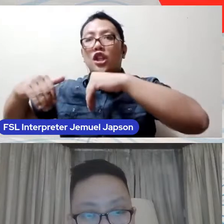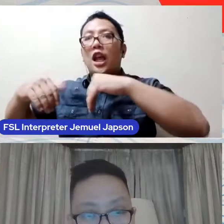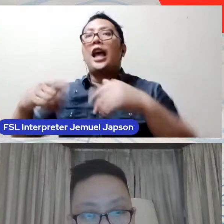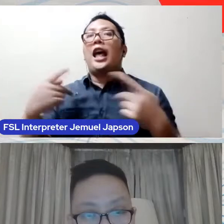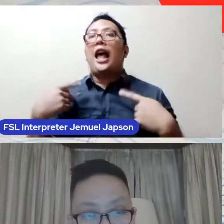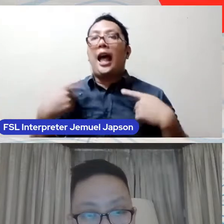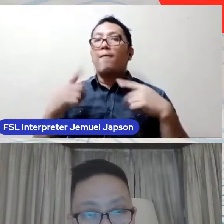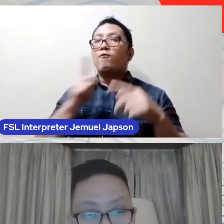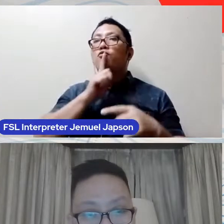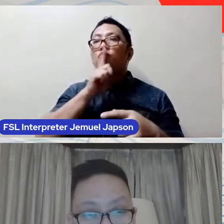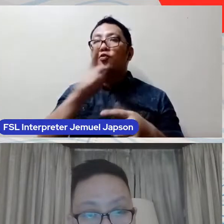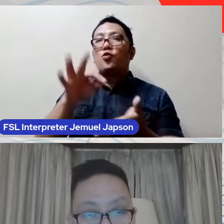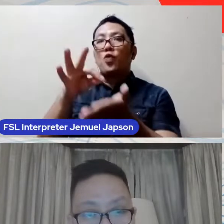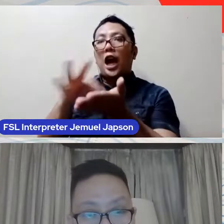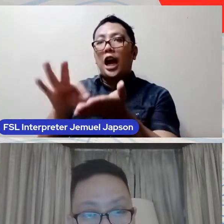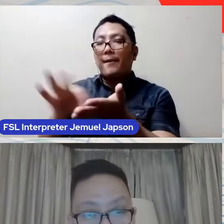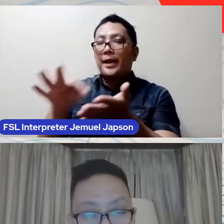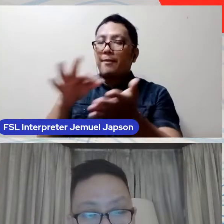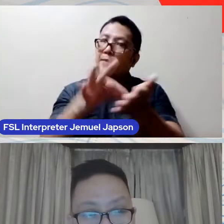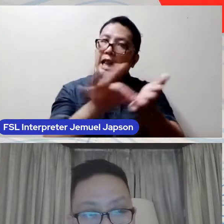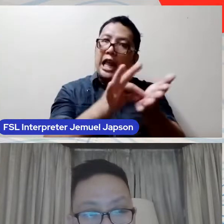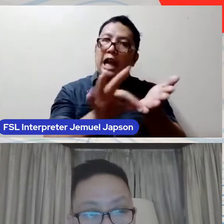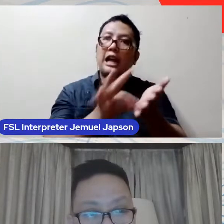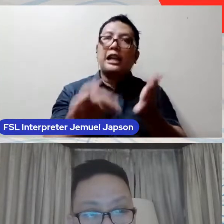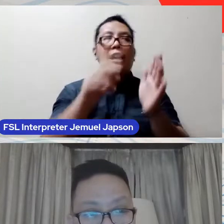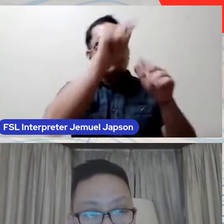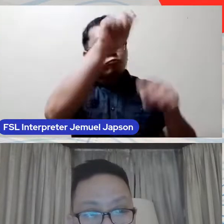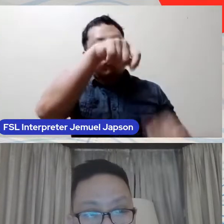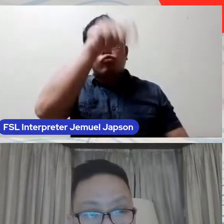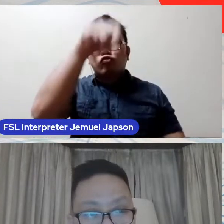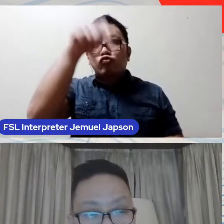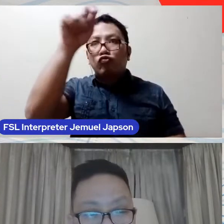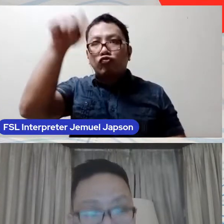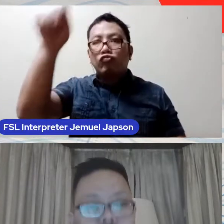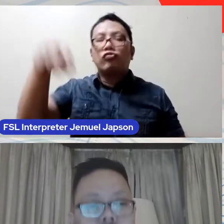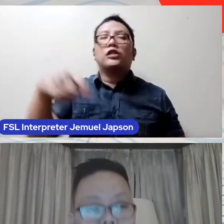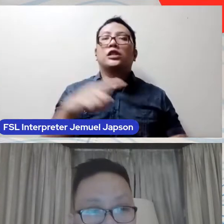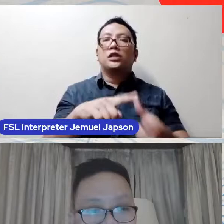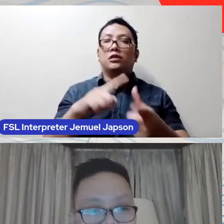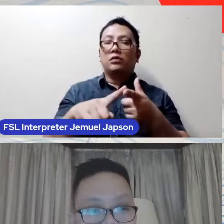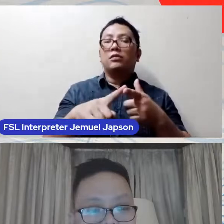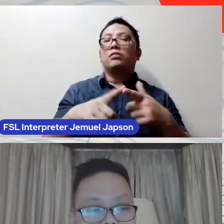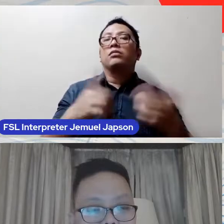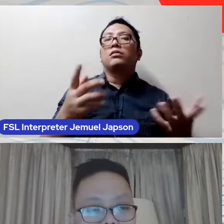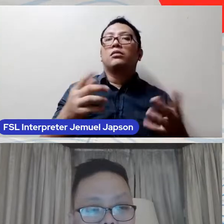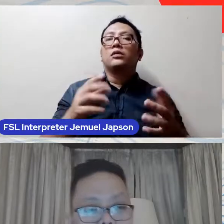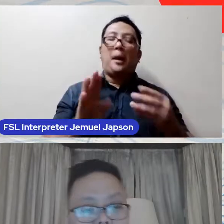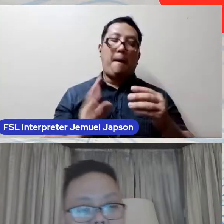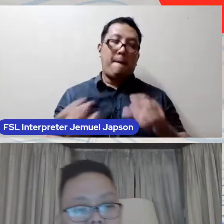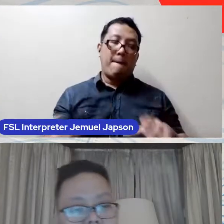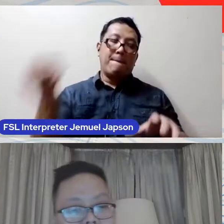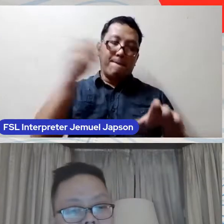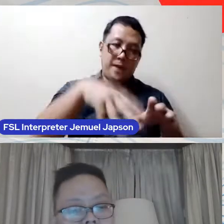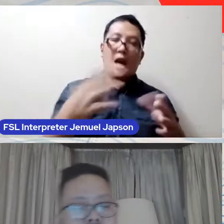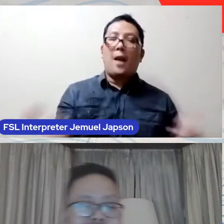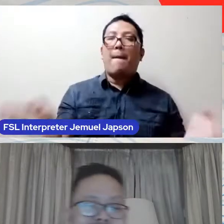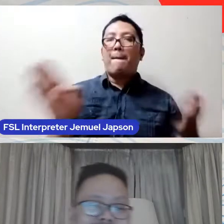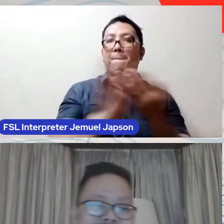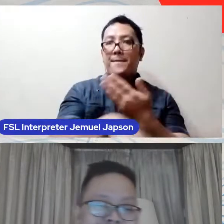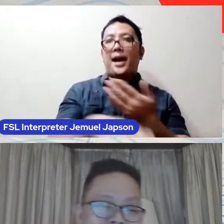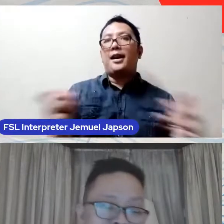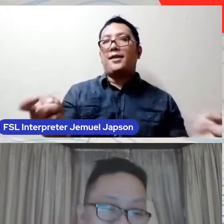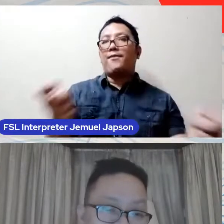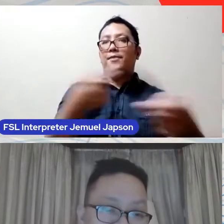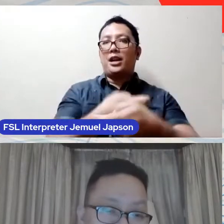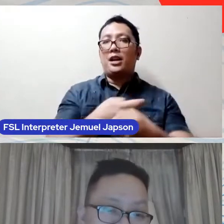audit, and then of course yung pagbabalik ng mga ballots sa storage boxes nila. So, yun na. Pero